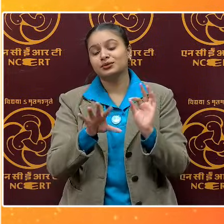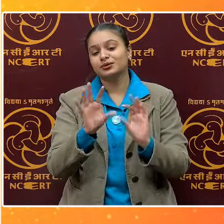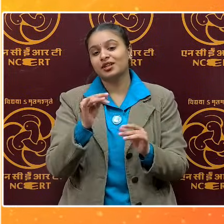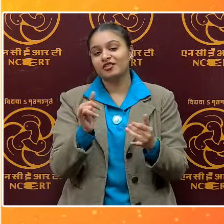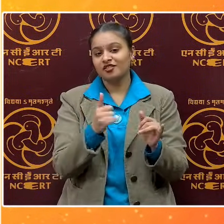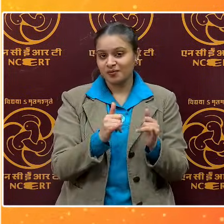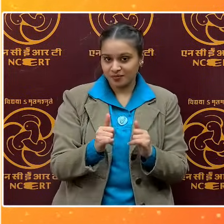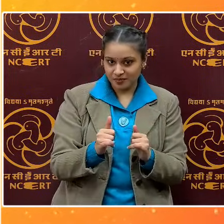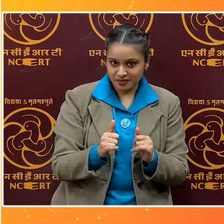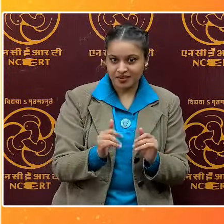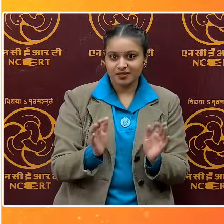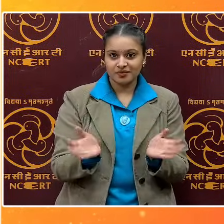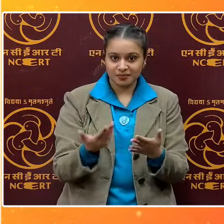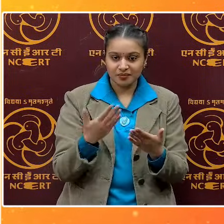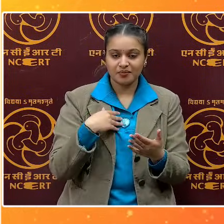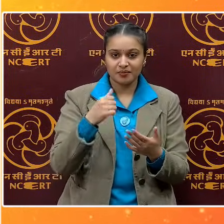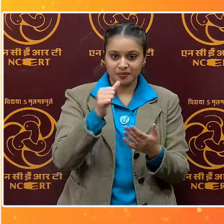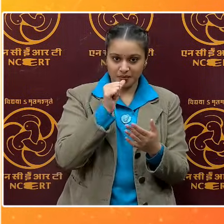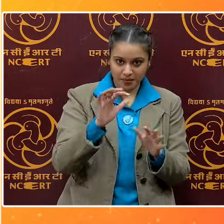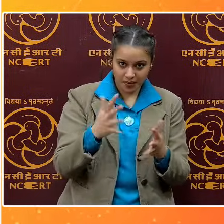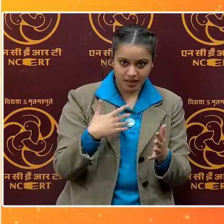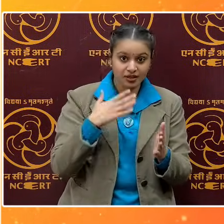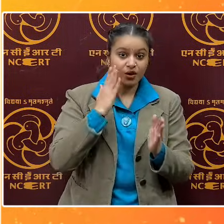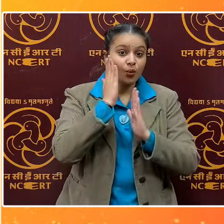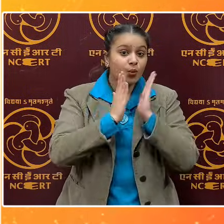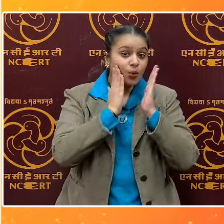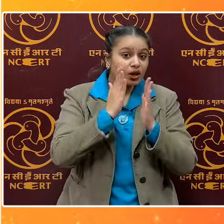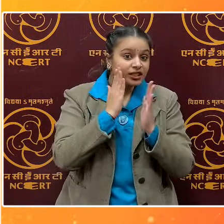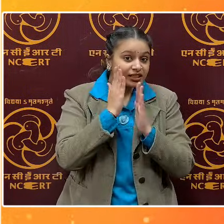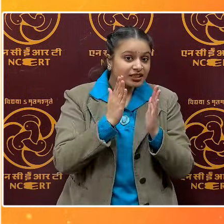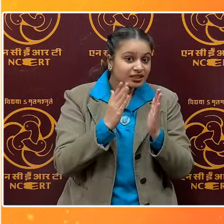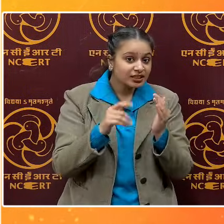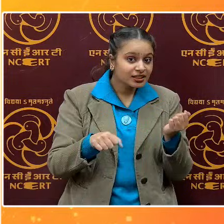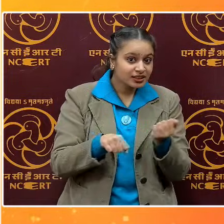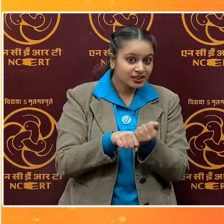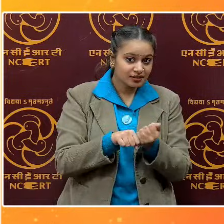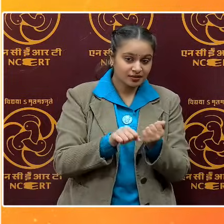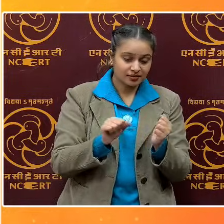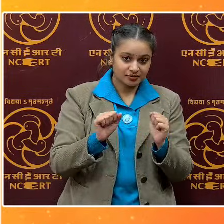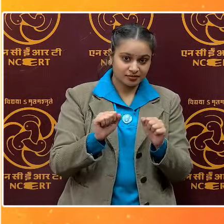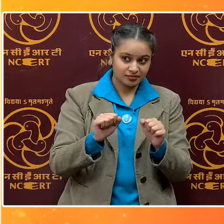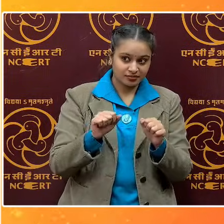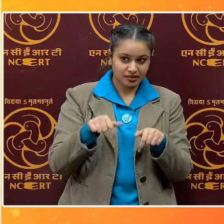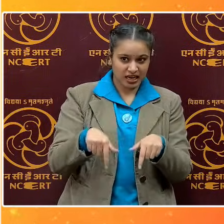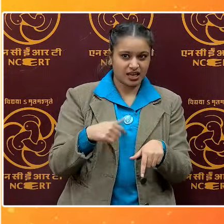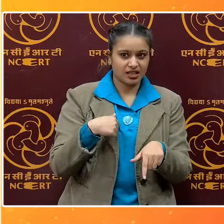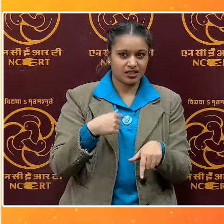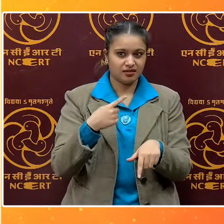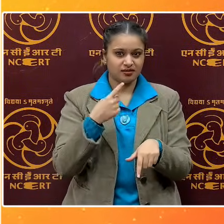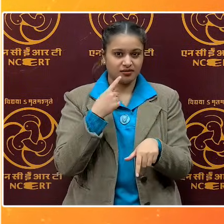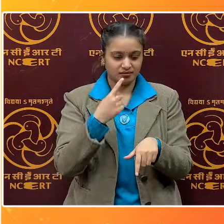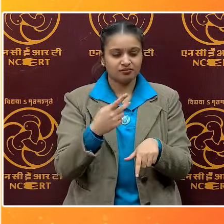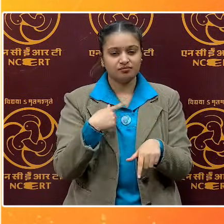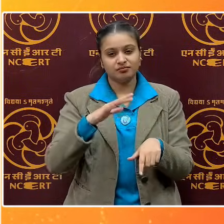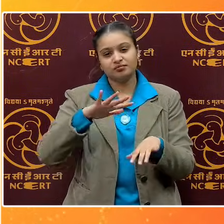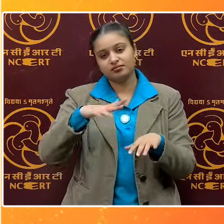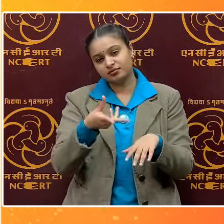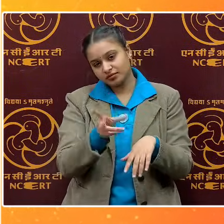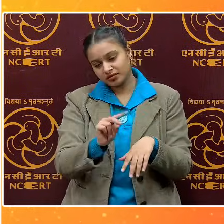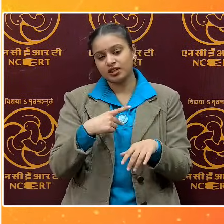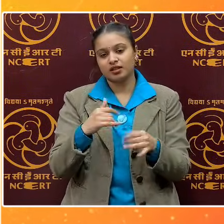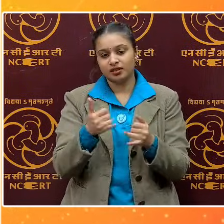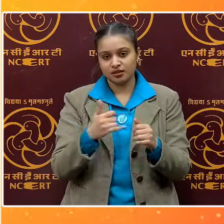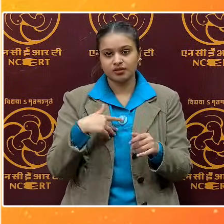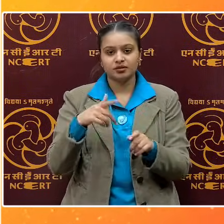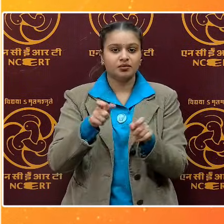Playing with water on Holi. All right. Okay. Sure. So I will look for this game again with